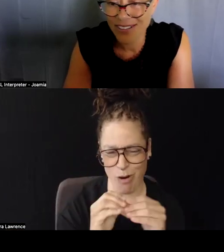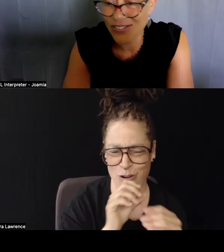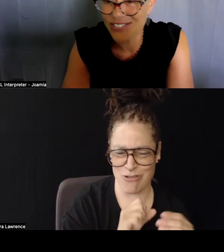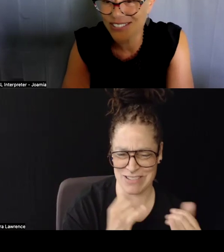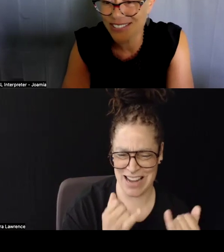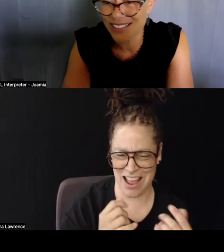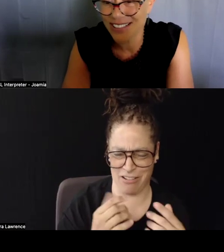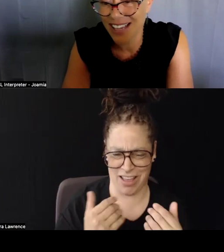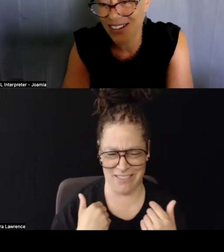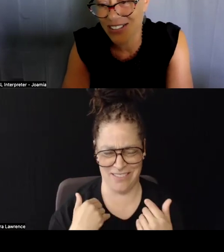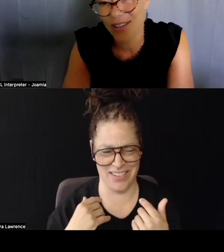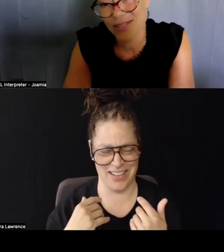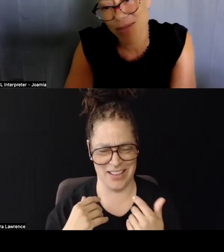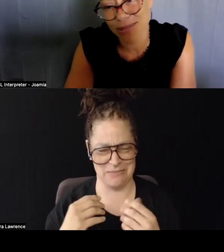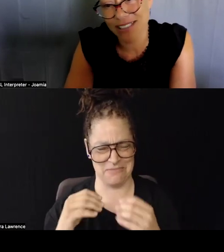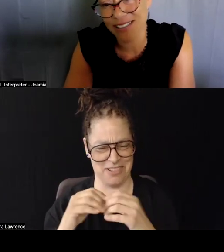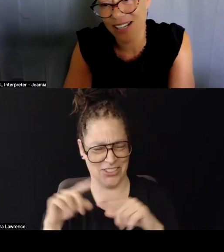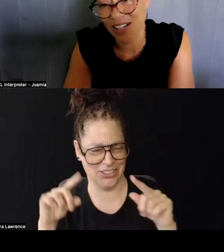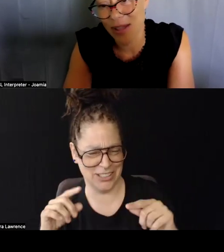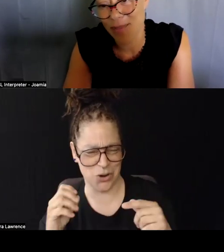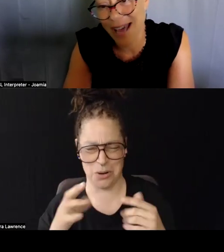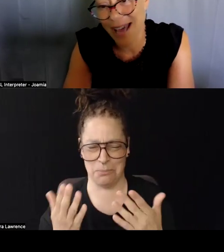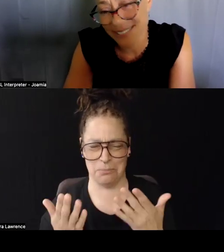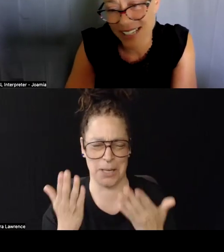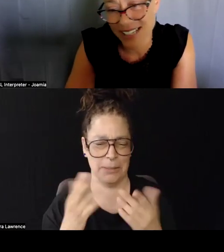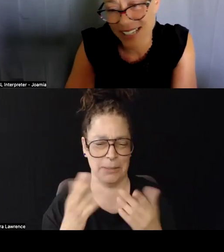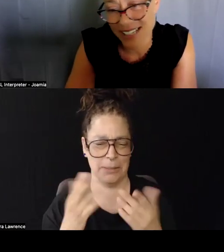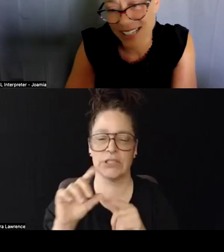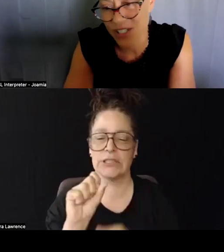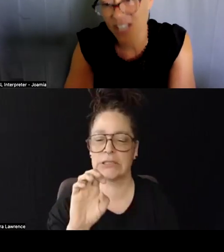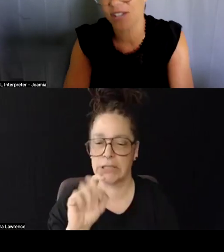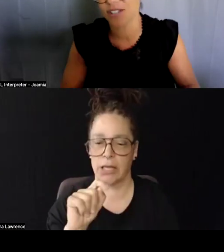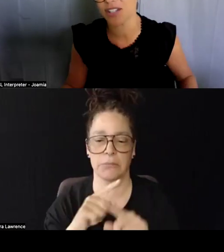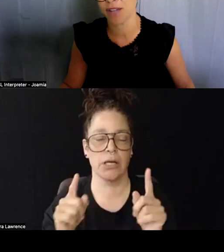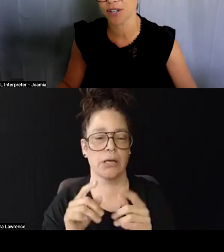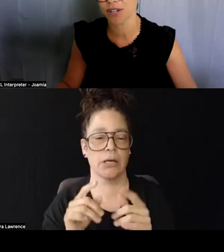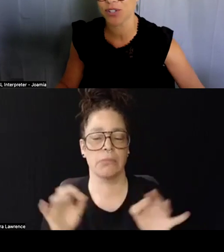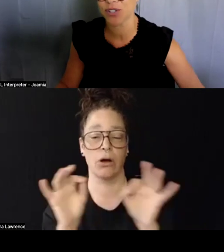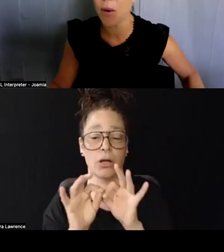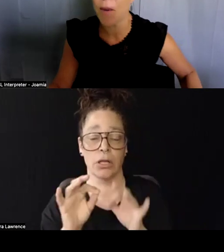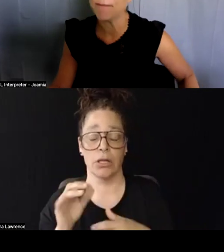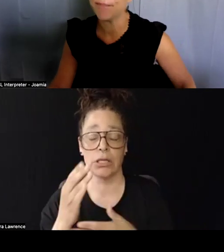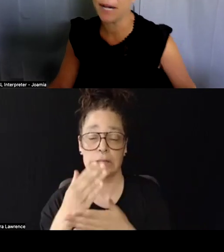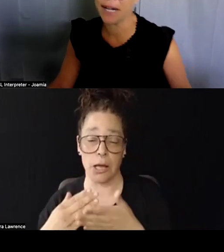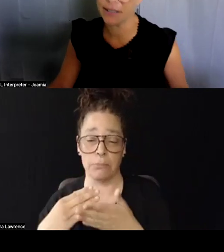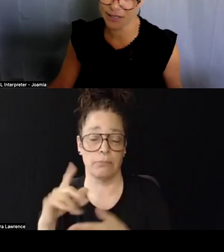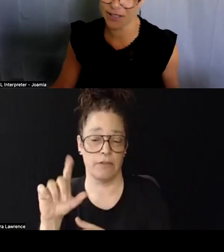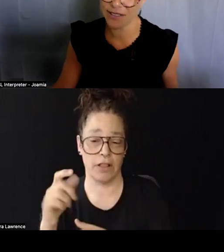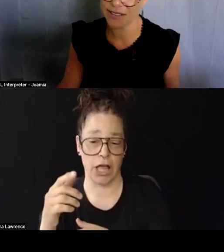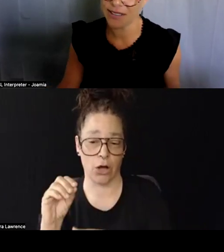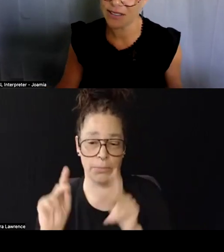I know Legos. I mean, it's probably in the past that wasn't as I diverse,